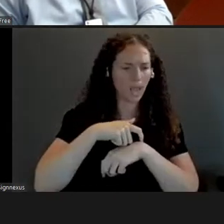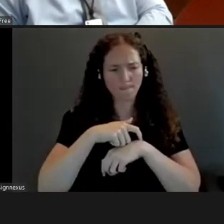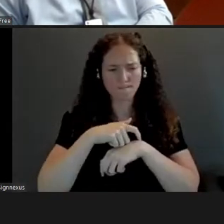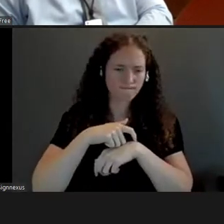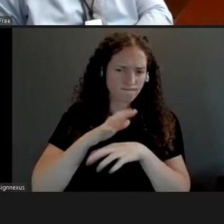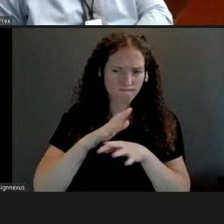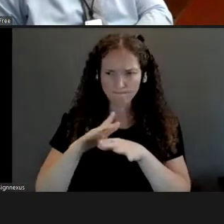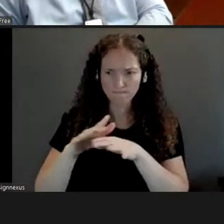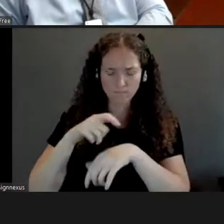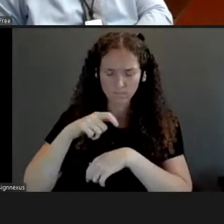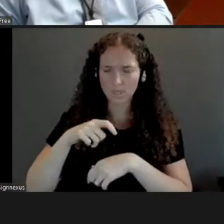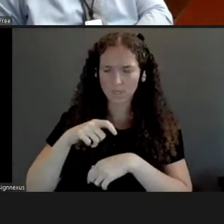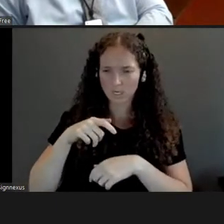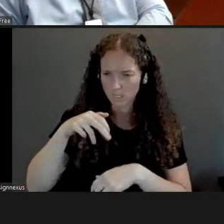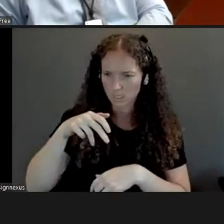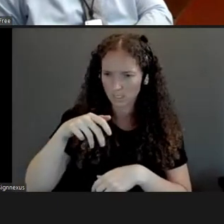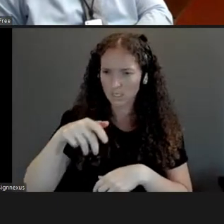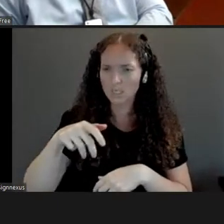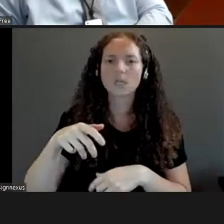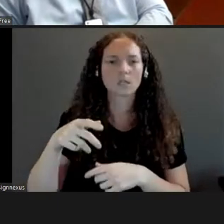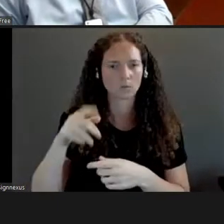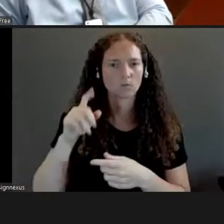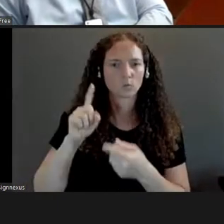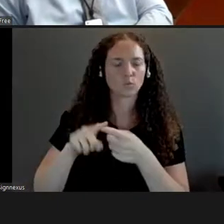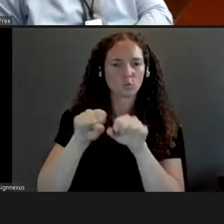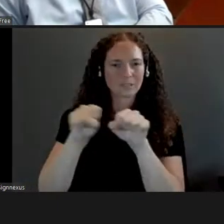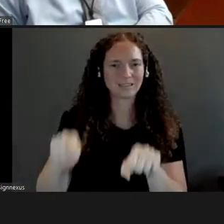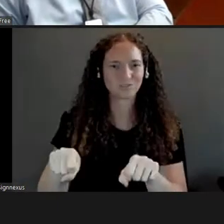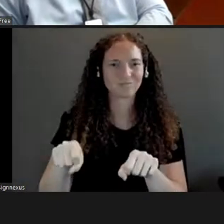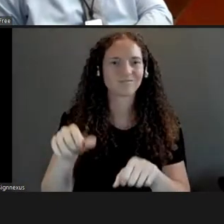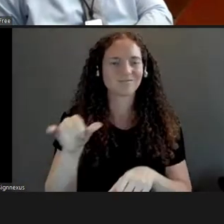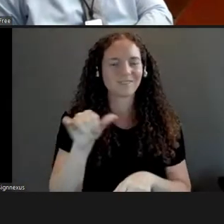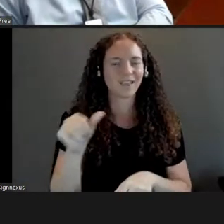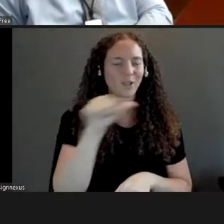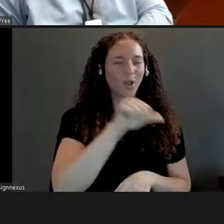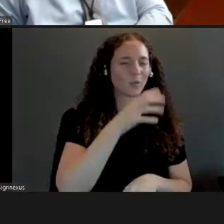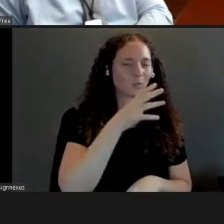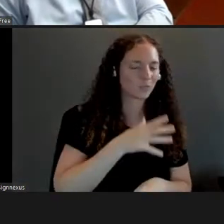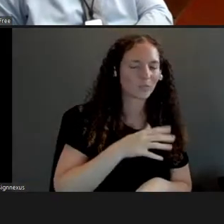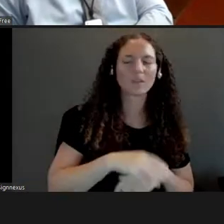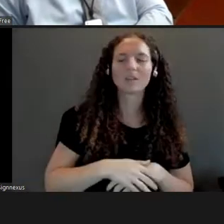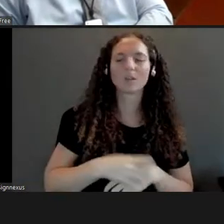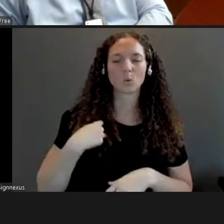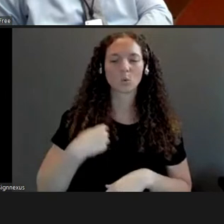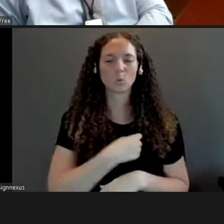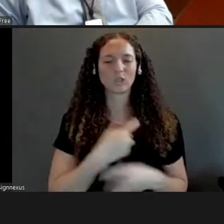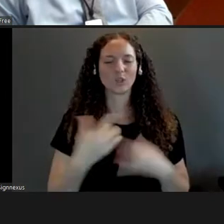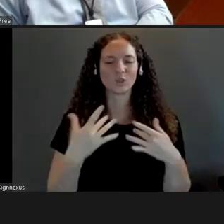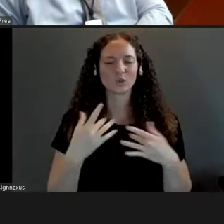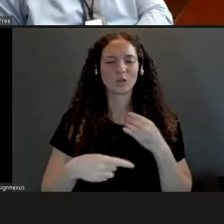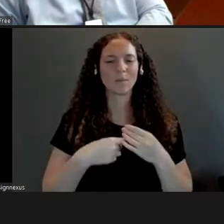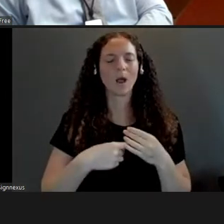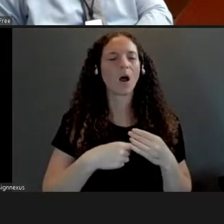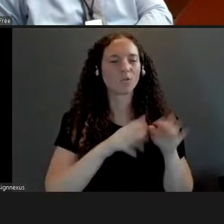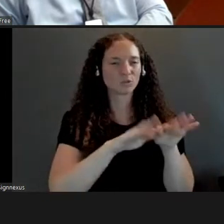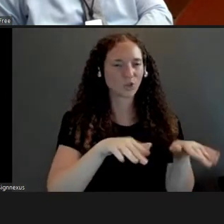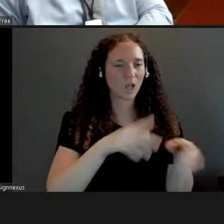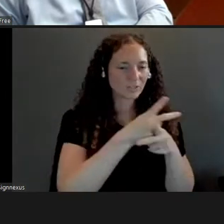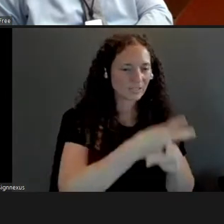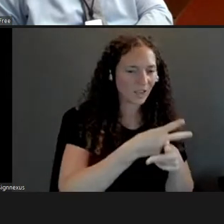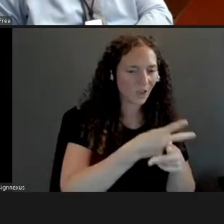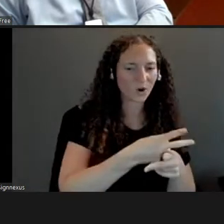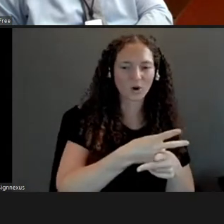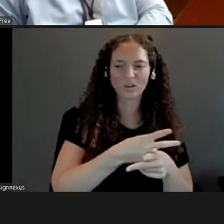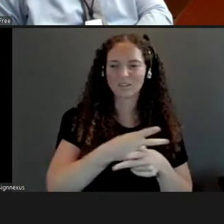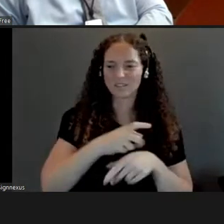participants stated. We do have concerns about childcare, timing, spending time with our